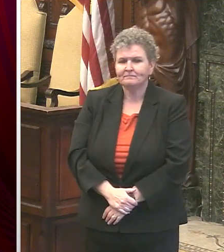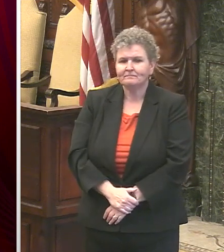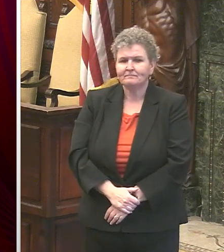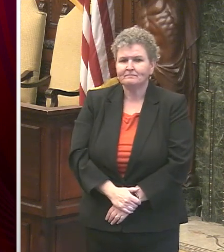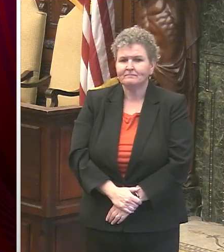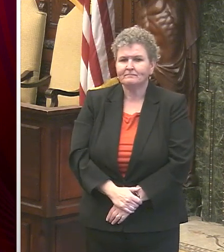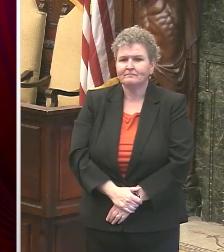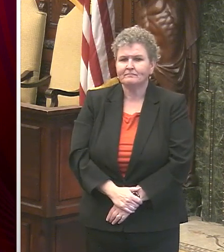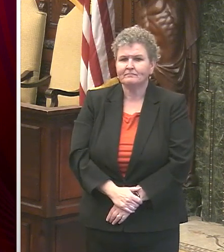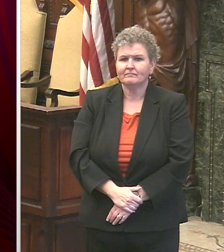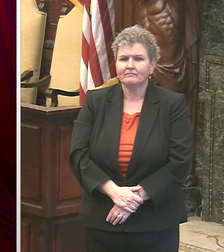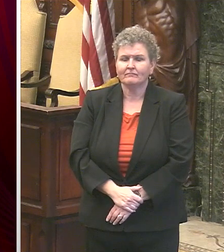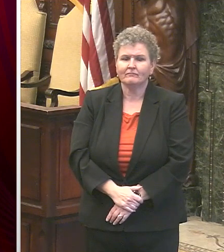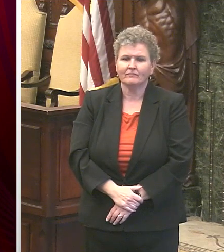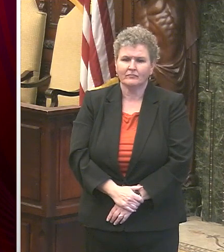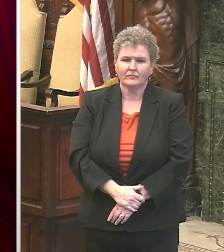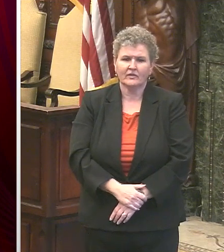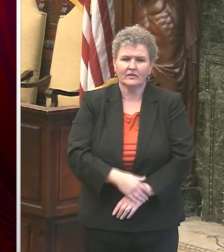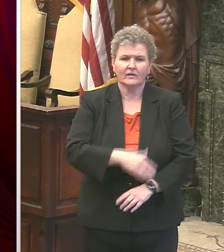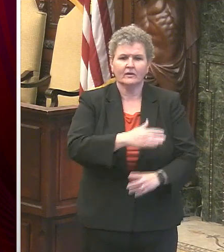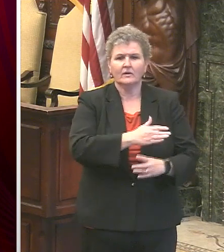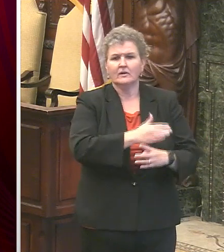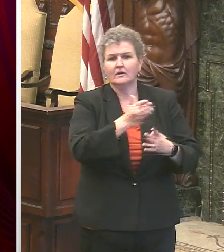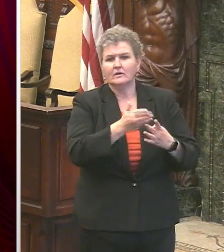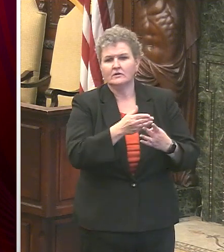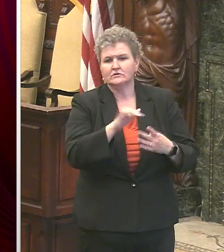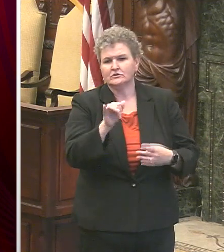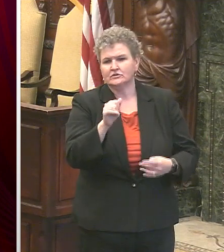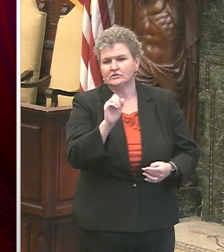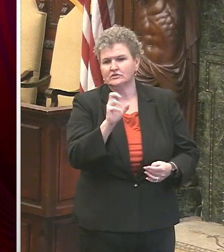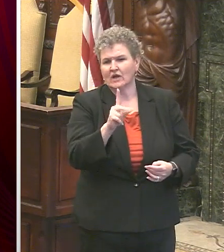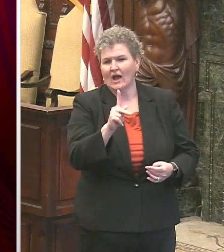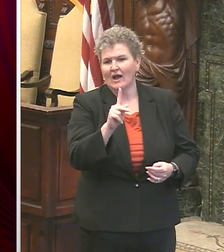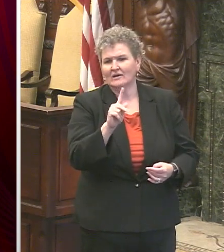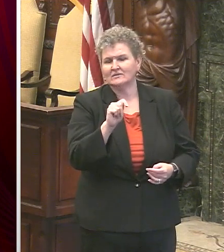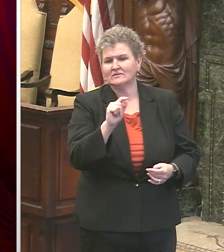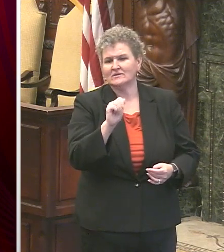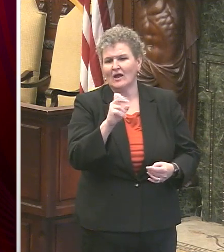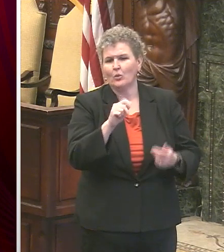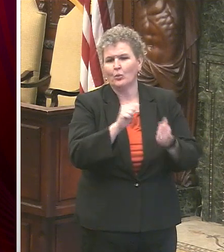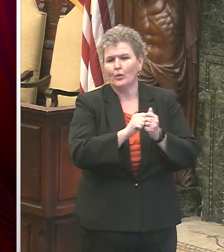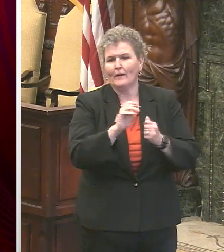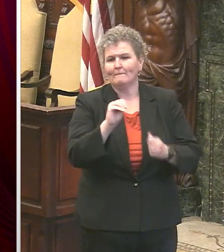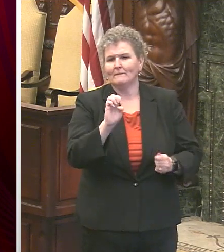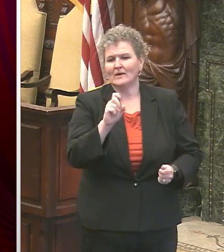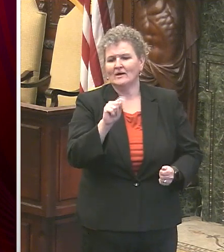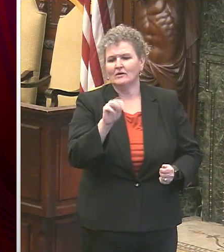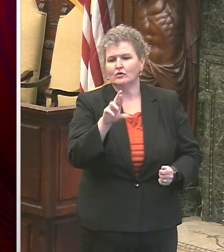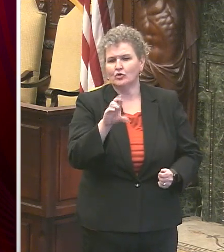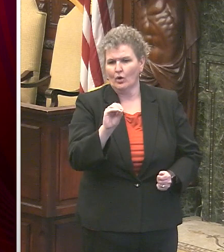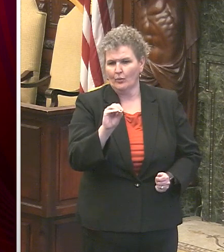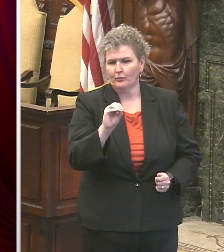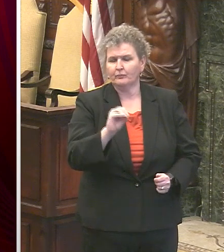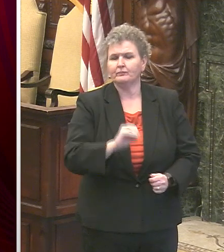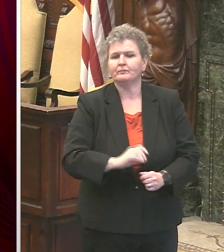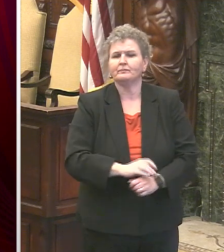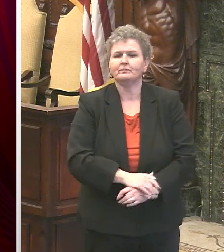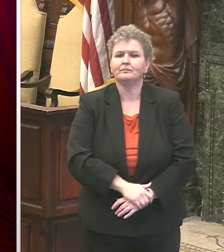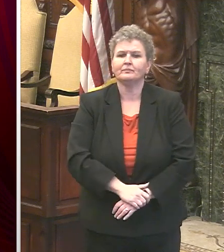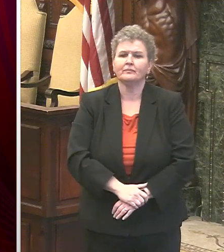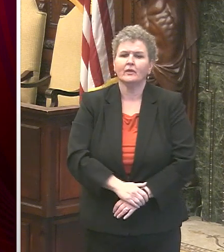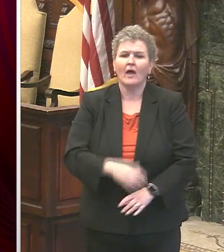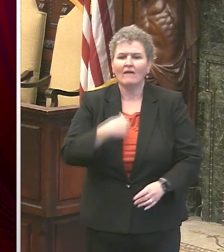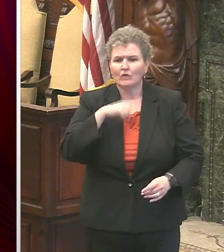Thank you, Rosemary. We are going to go now to Jack Tomsick with Metro. Hello, this question's for Dr.